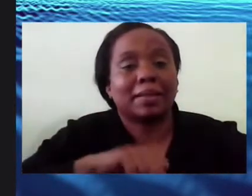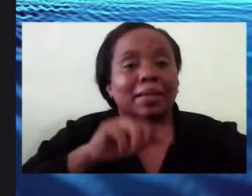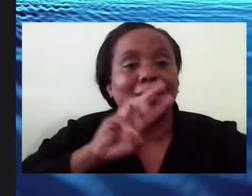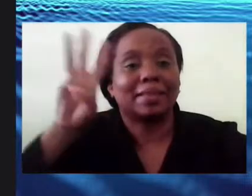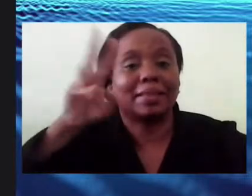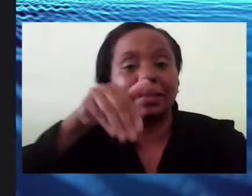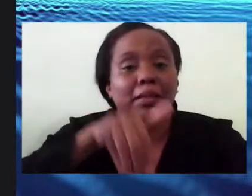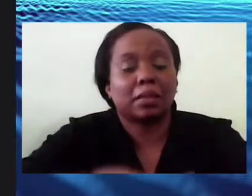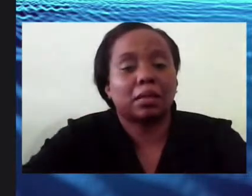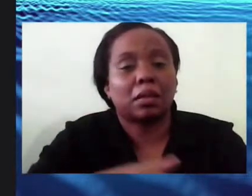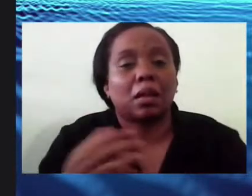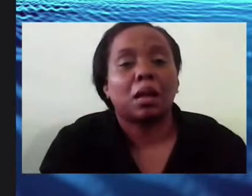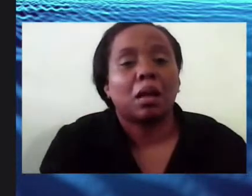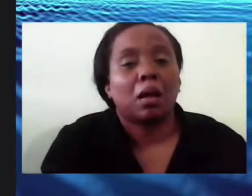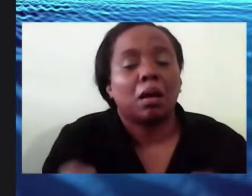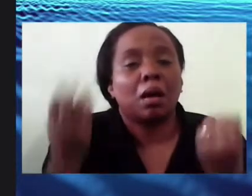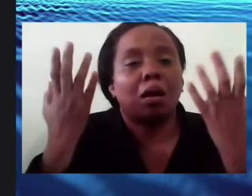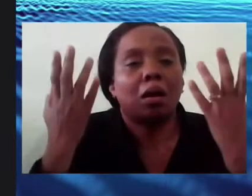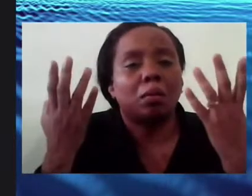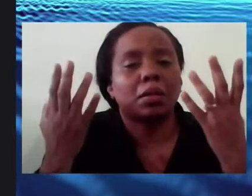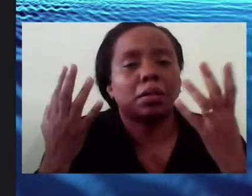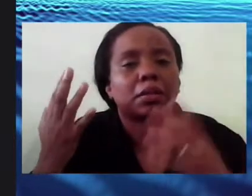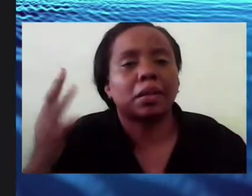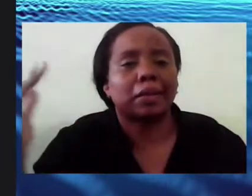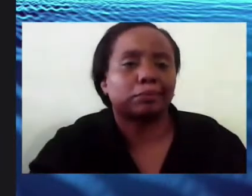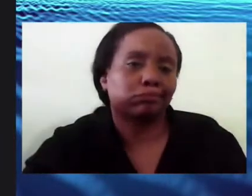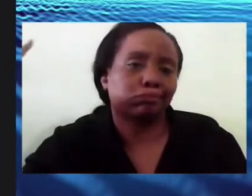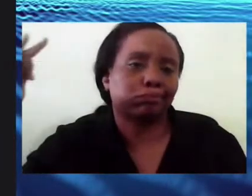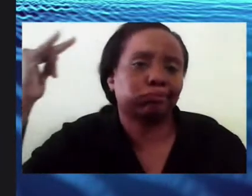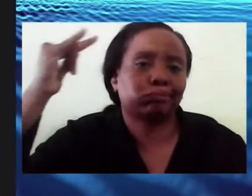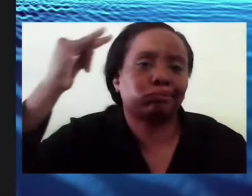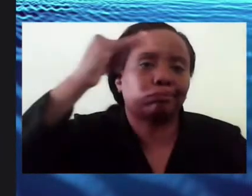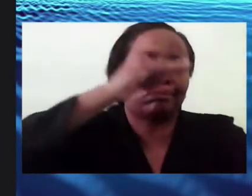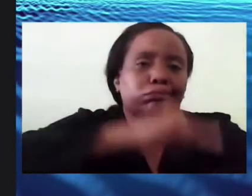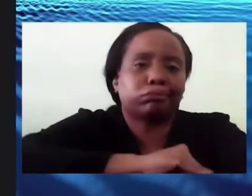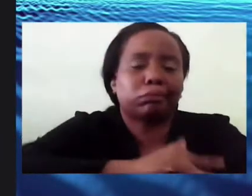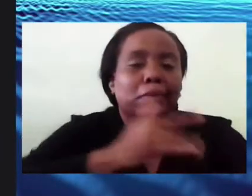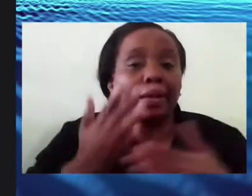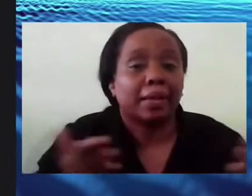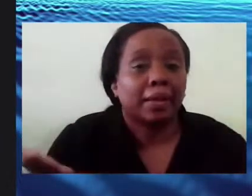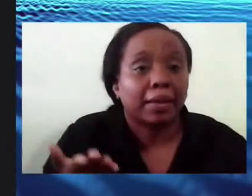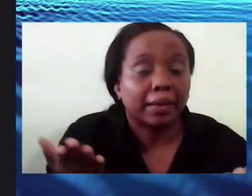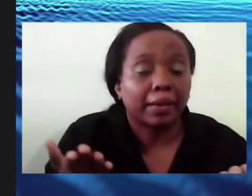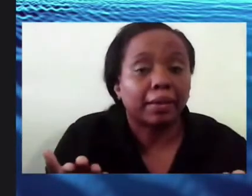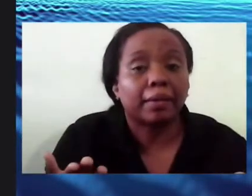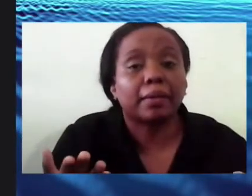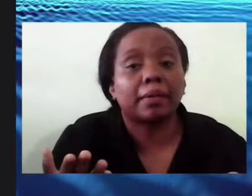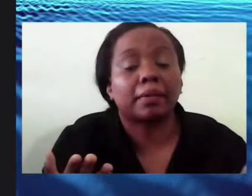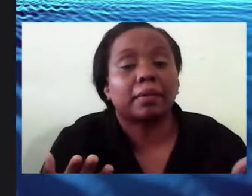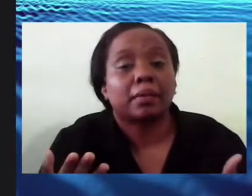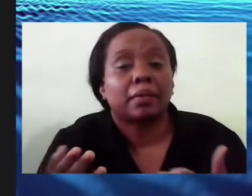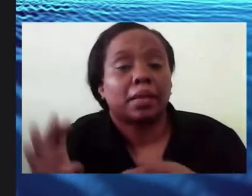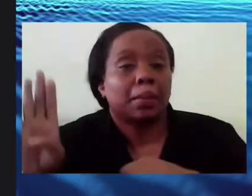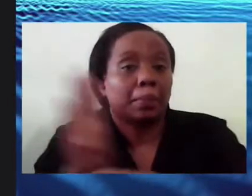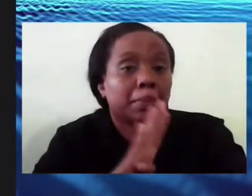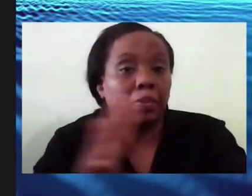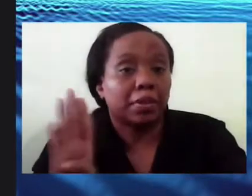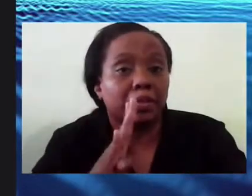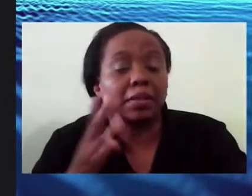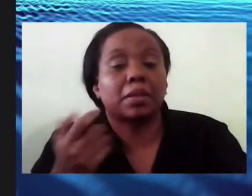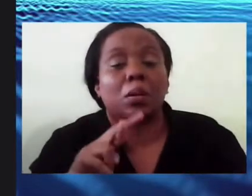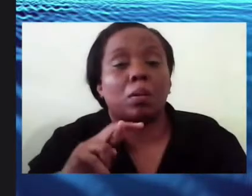How many flights are likely to arrive at the Grantley Adams International Airport, whether it be commercial flights or